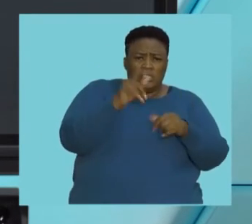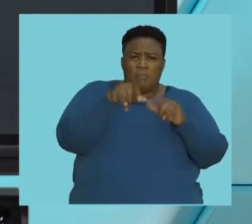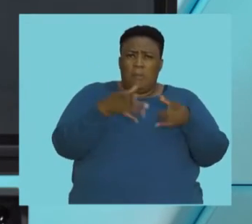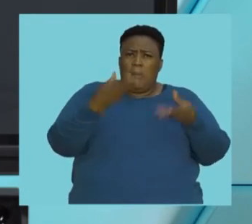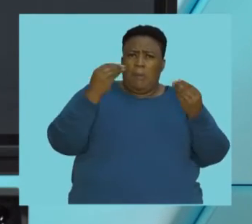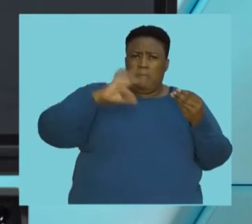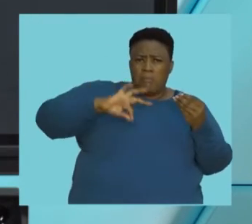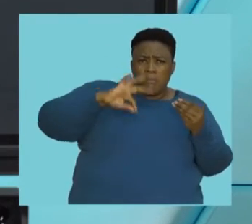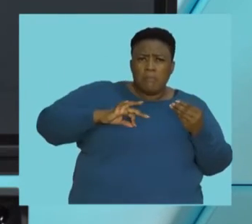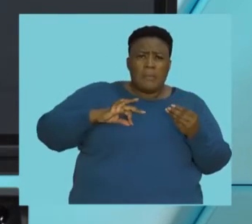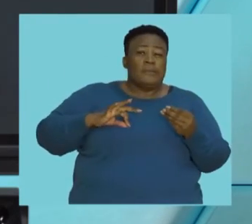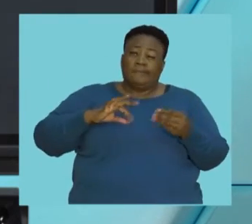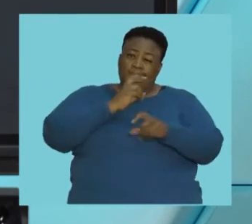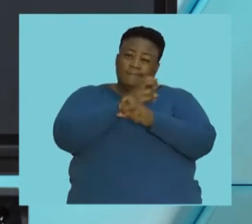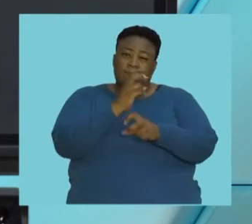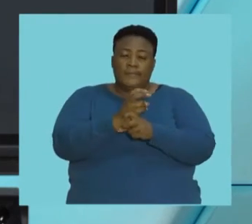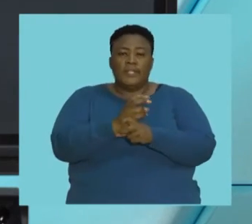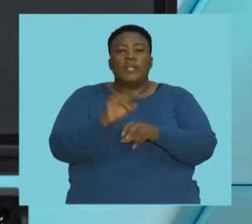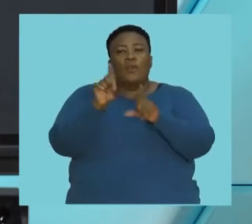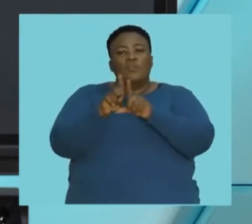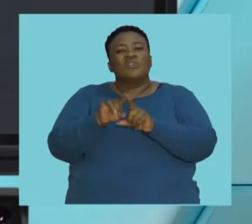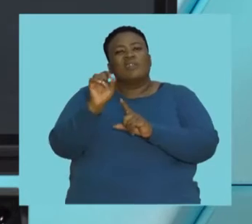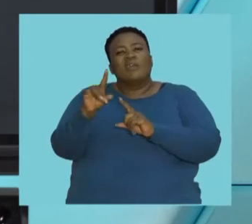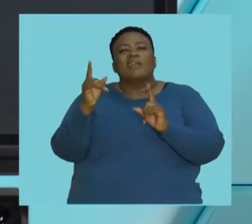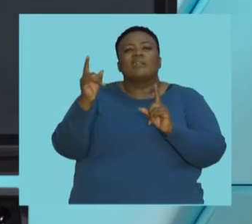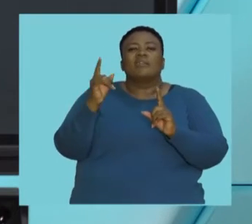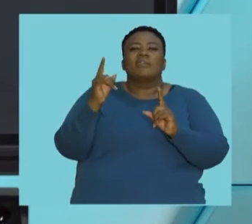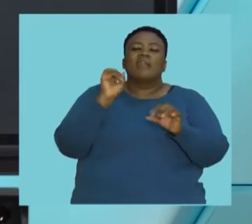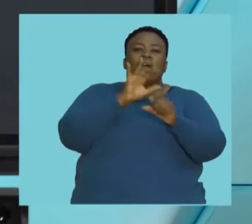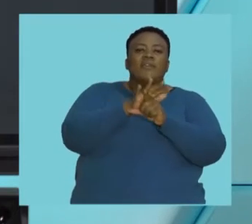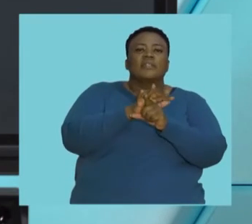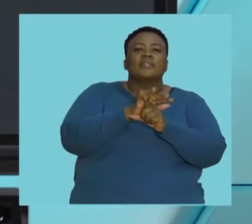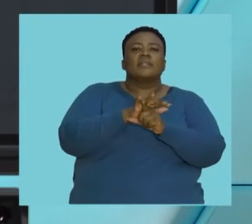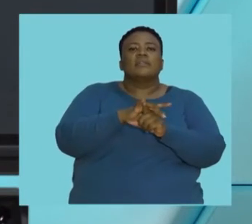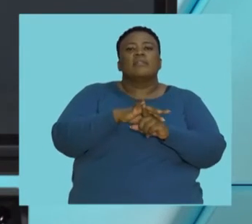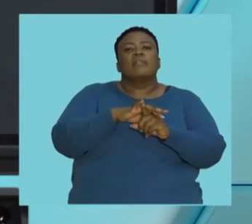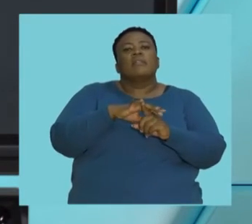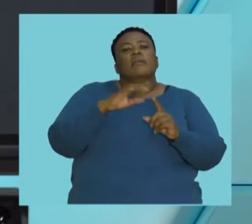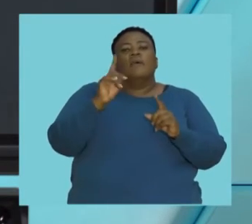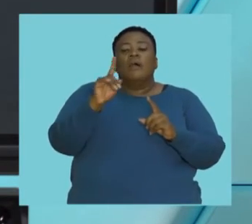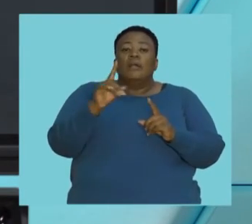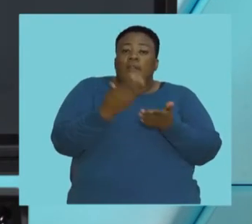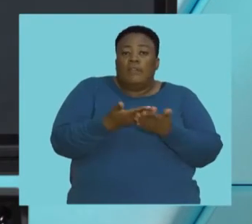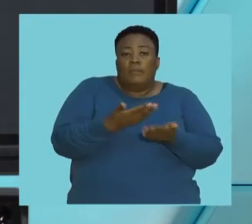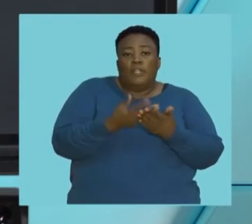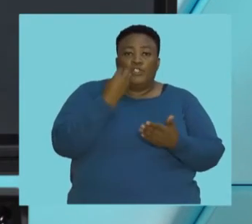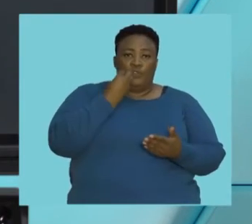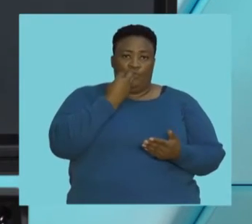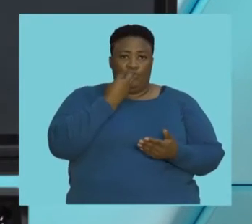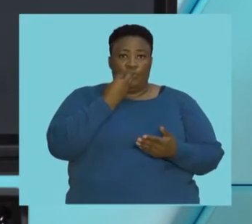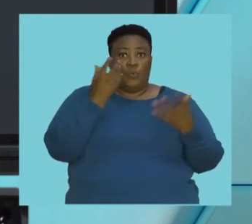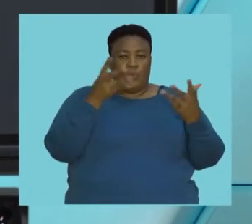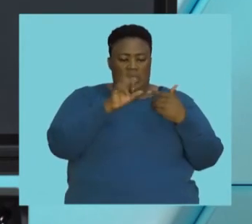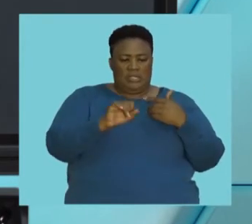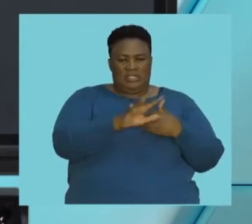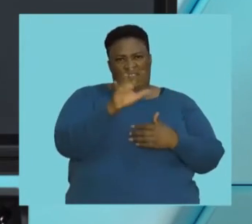an income. So that also has affected the availability of food and security of food in the context of South